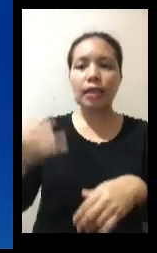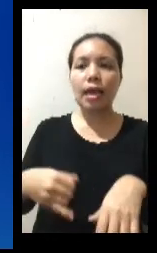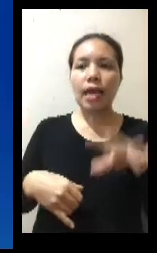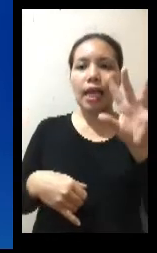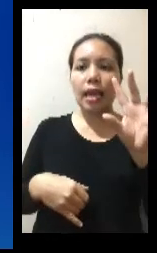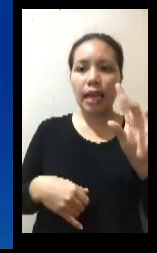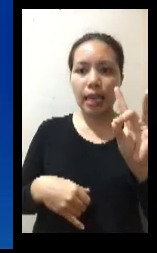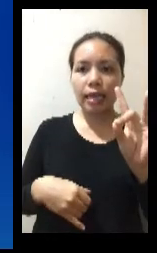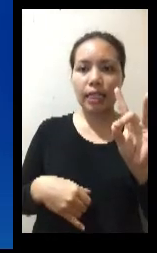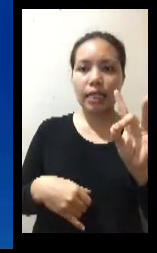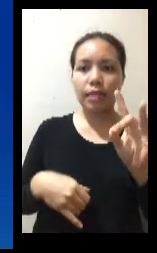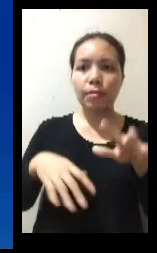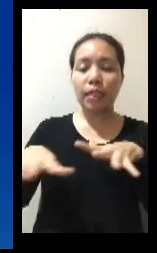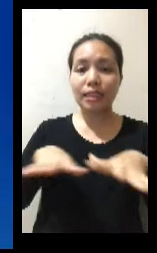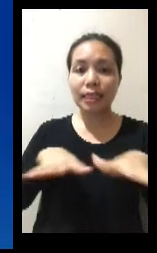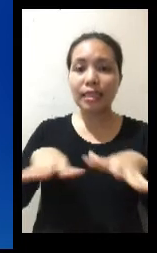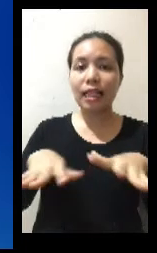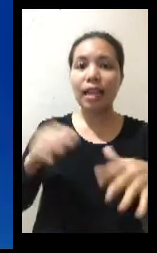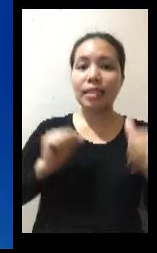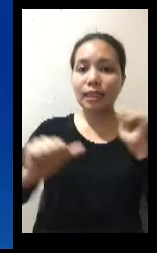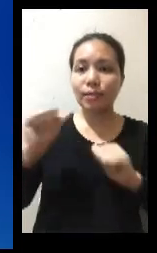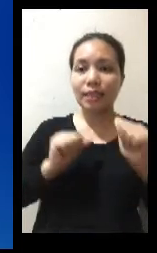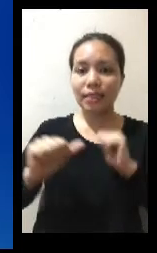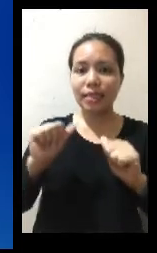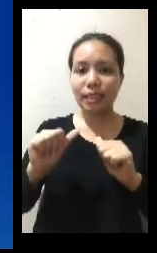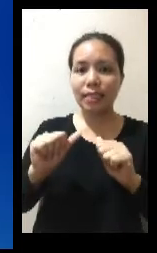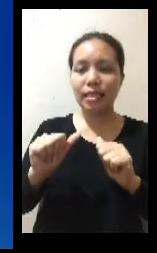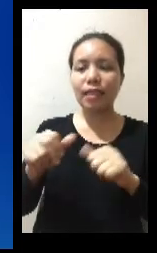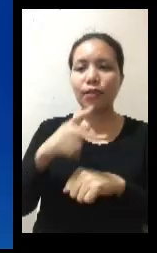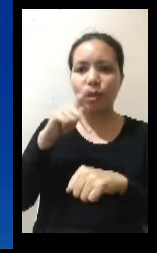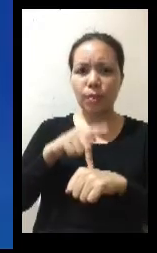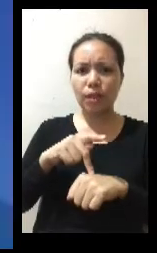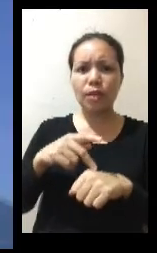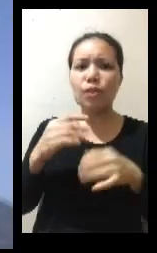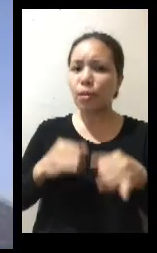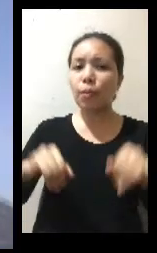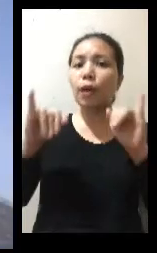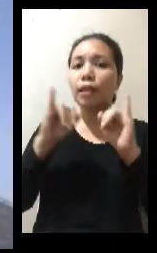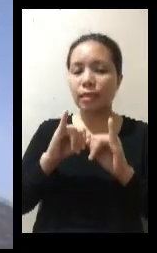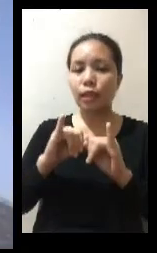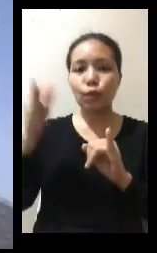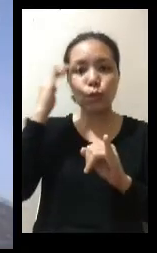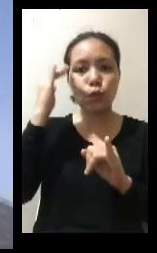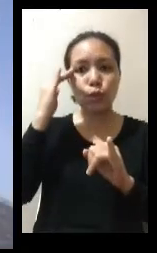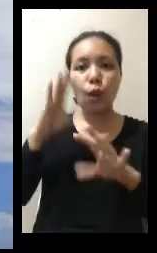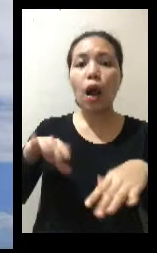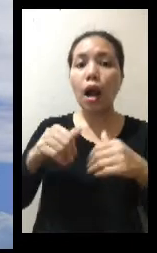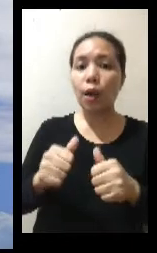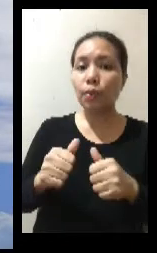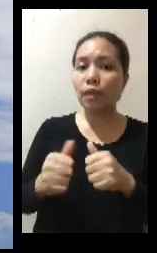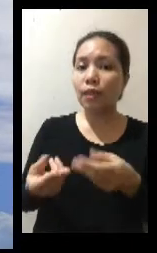has a unique tectonic setting ideal to volcanic activities. It is therefore important for us to know